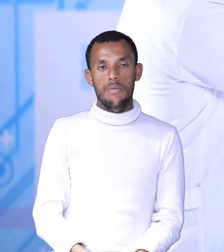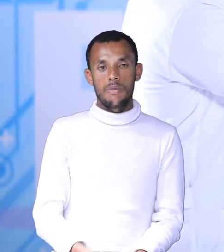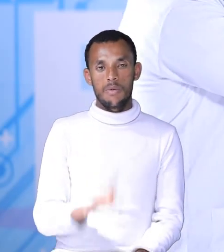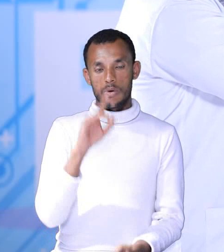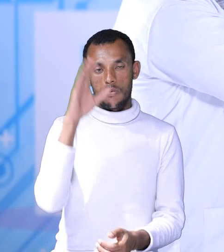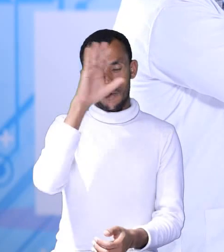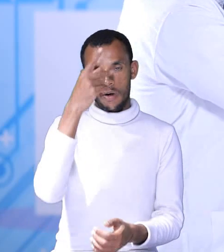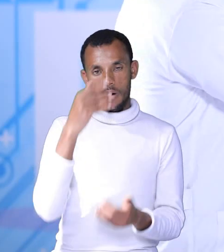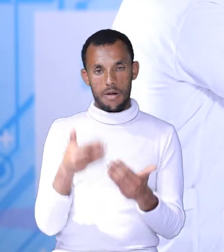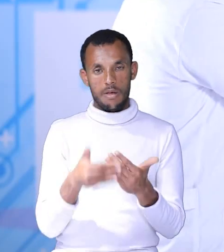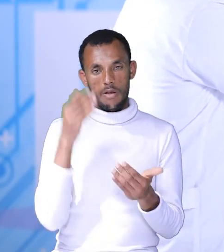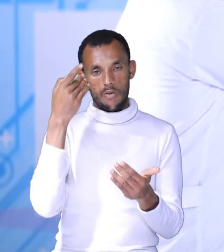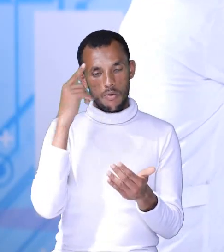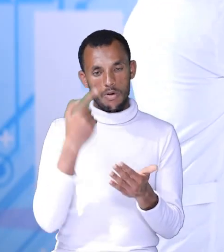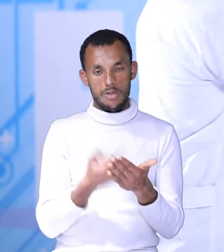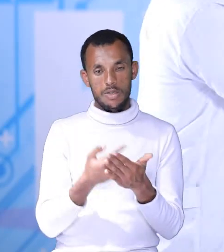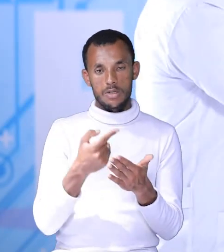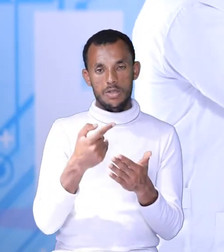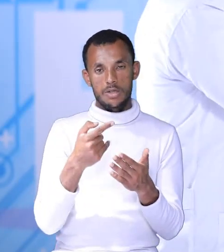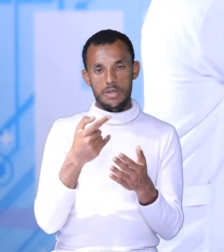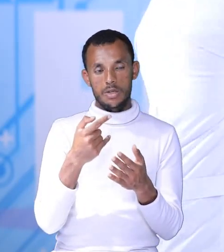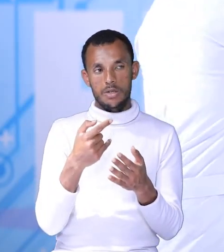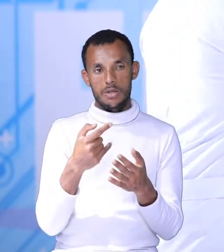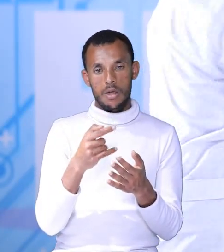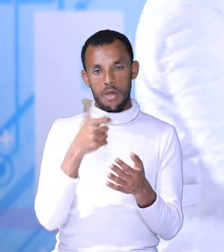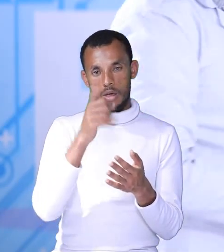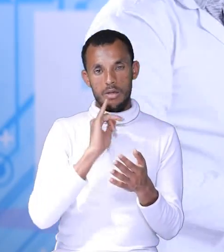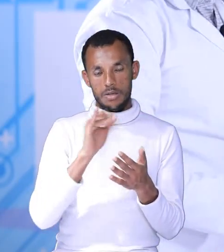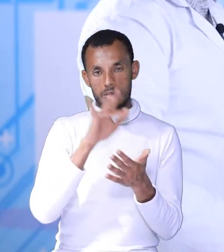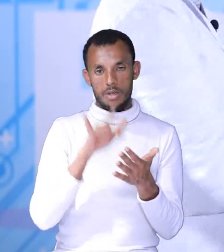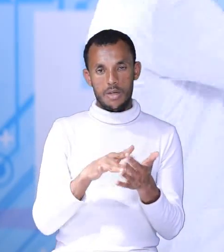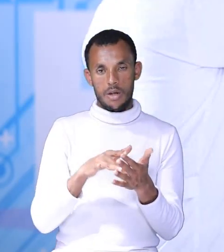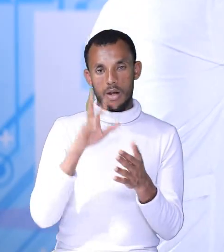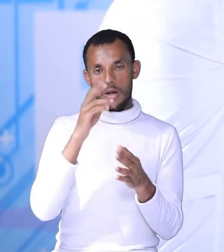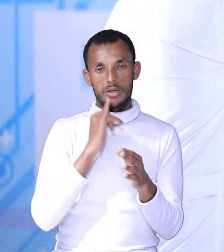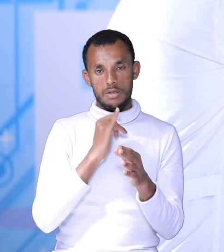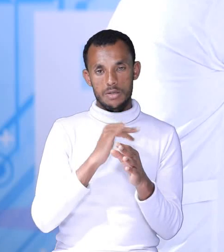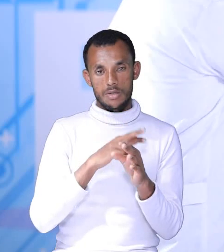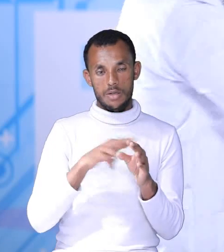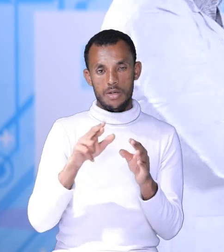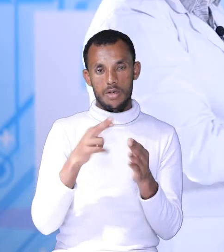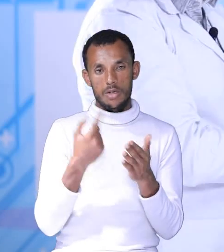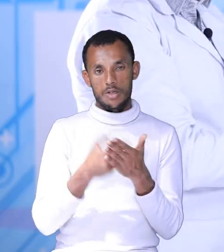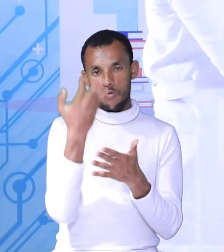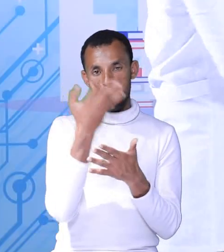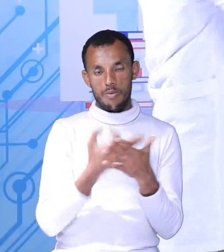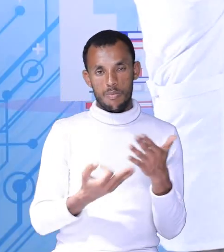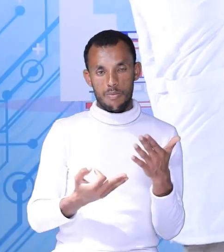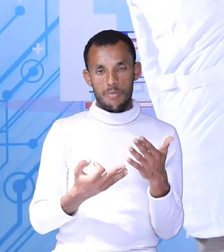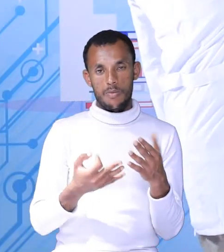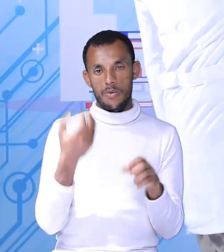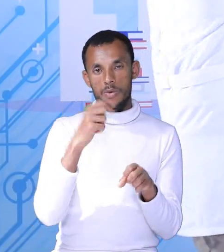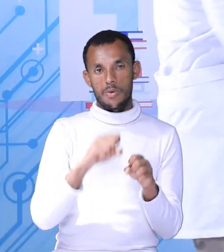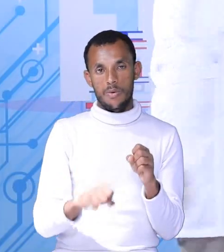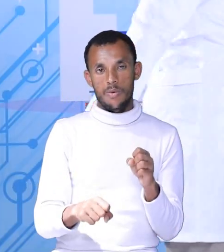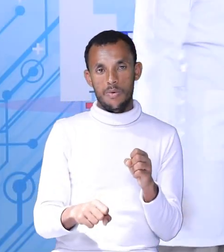you can find easily from this equation: a, b, c the center, and r will be the radius. So I need to write this in this form.